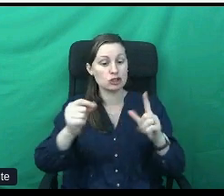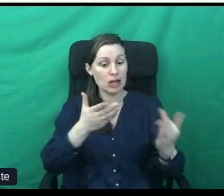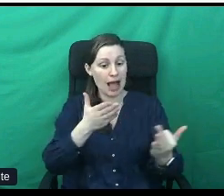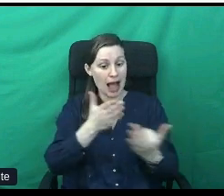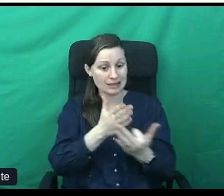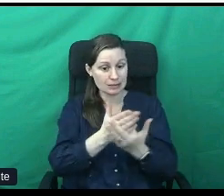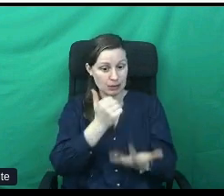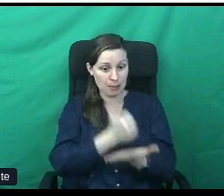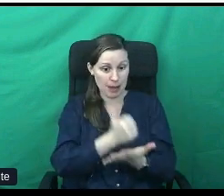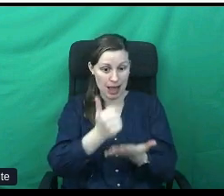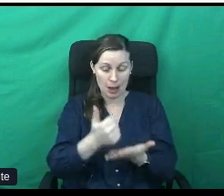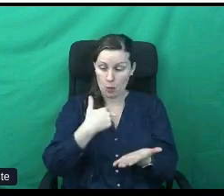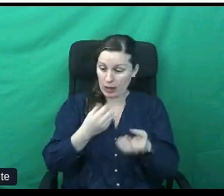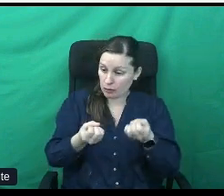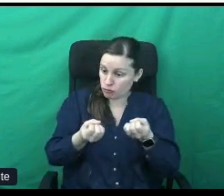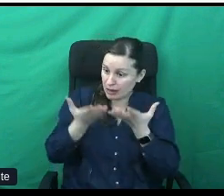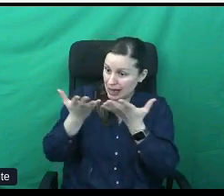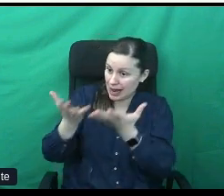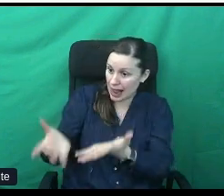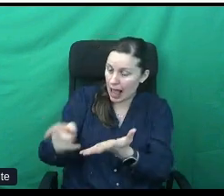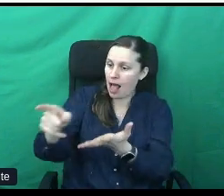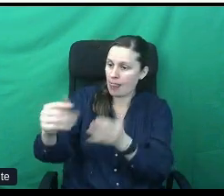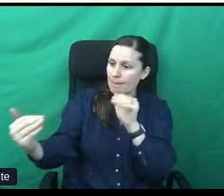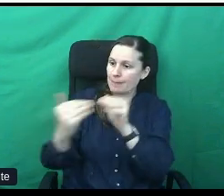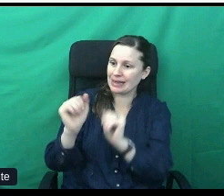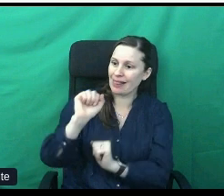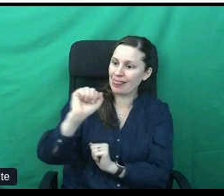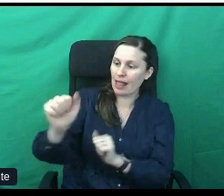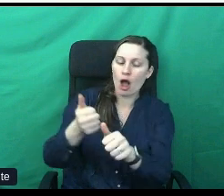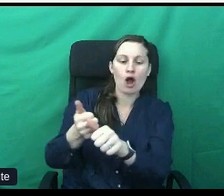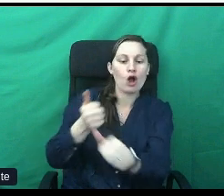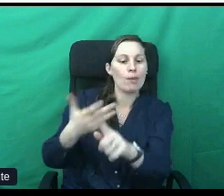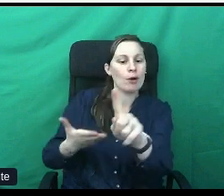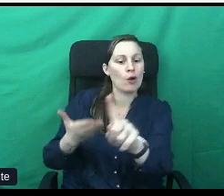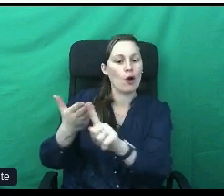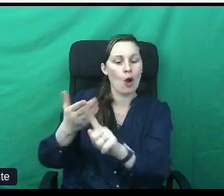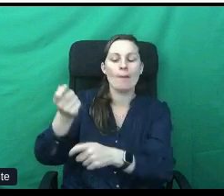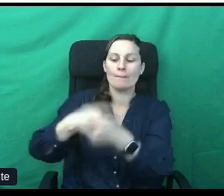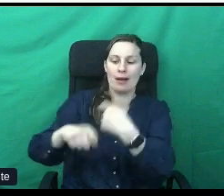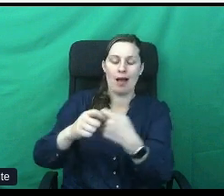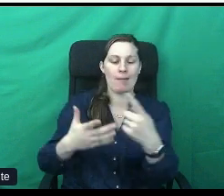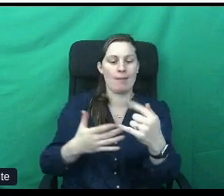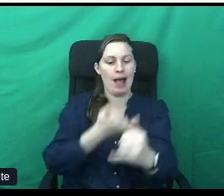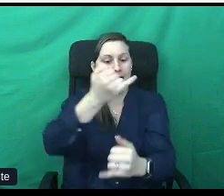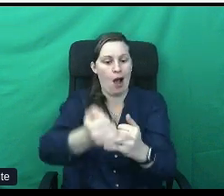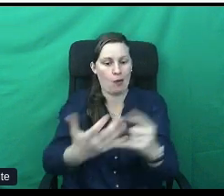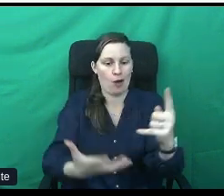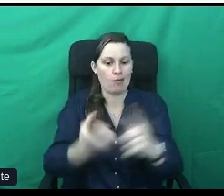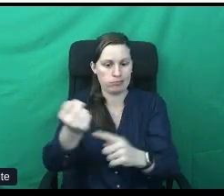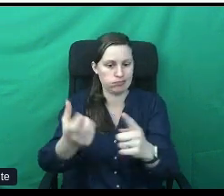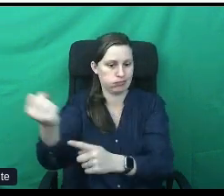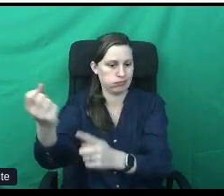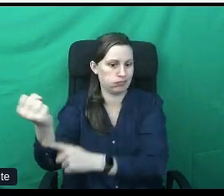to them in a way that resonates with their own corporate goals, we're able to reach the right outcome virtually every time.